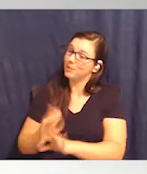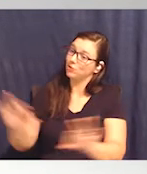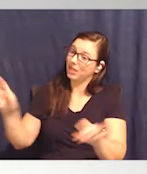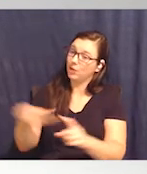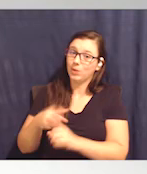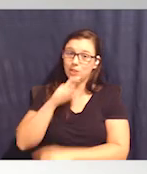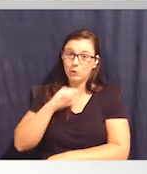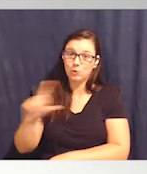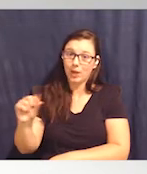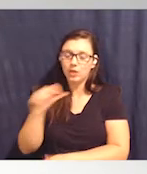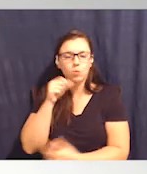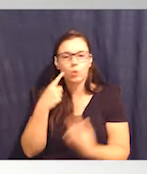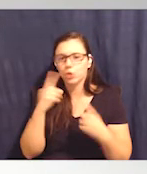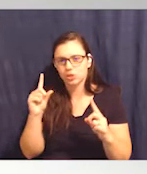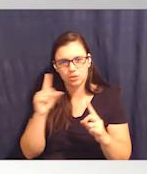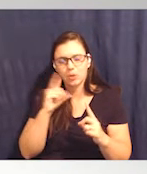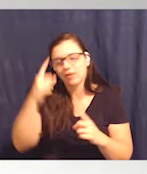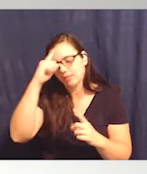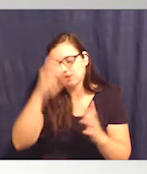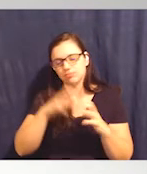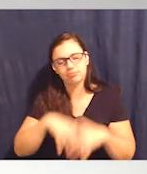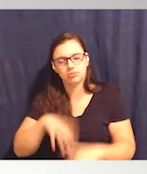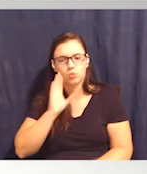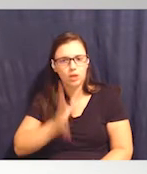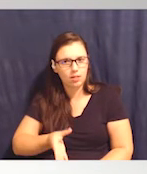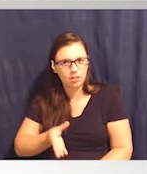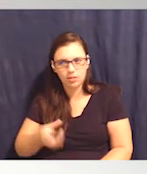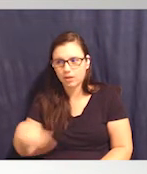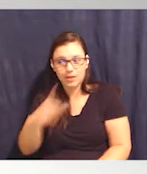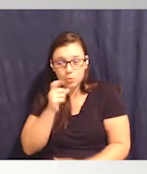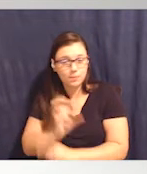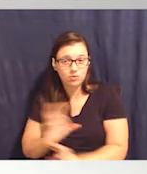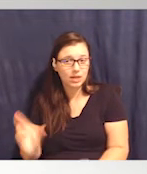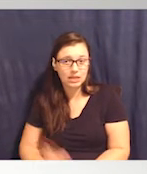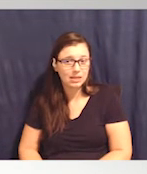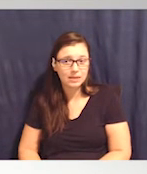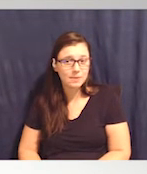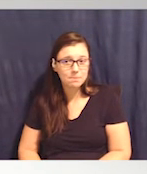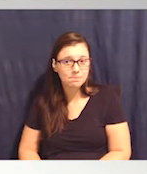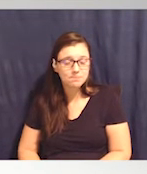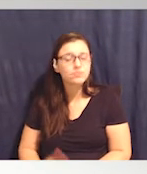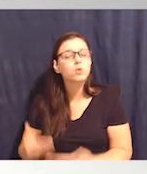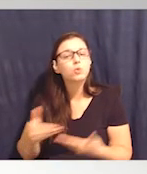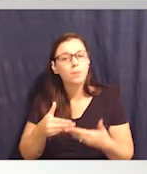meltdown. And they're not going to be ready. Baby steps now.